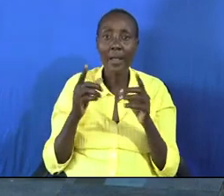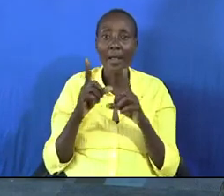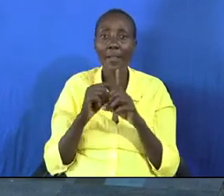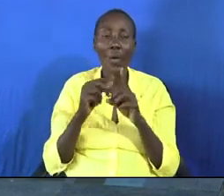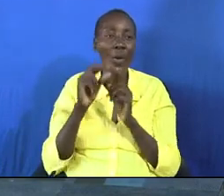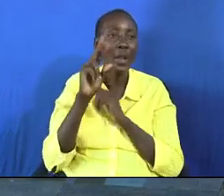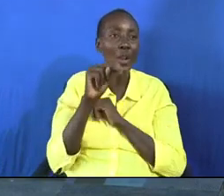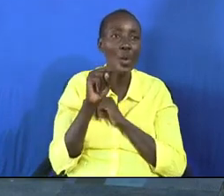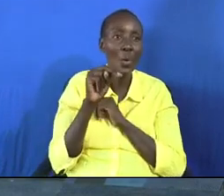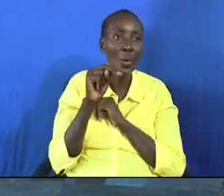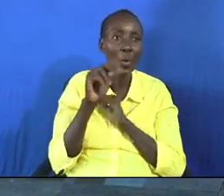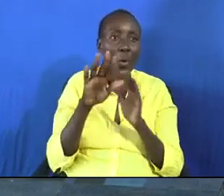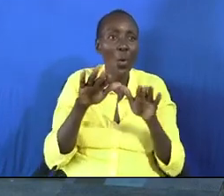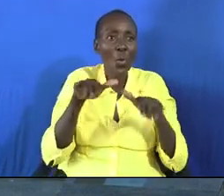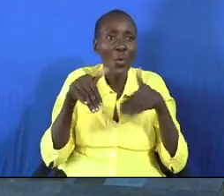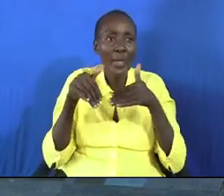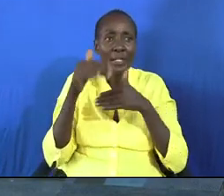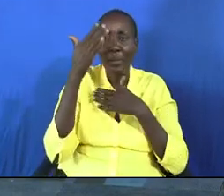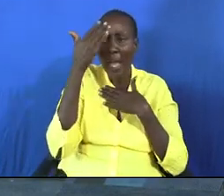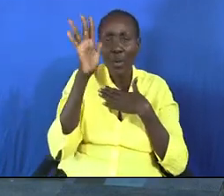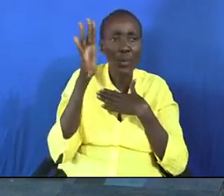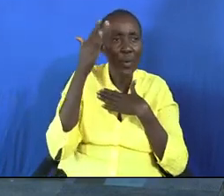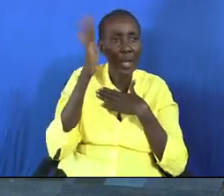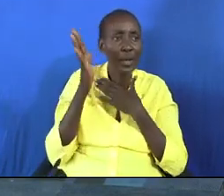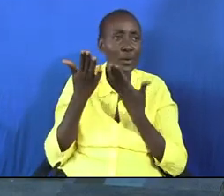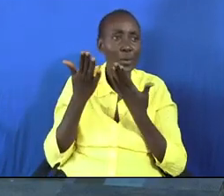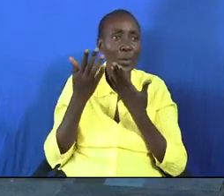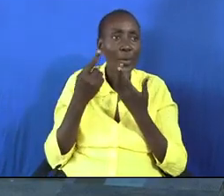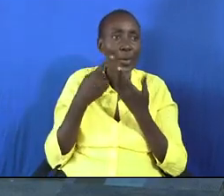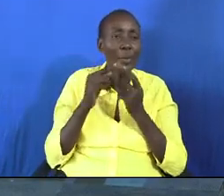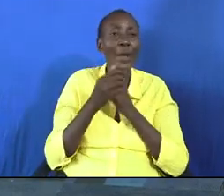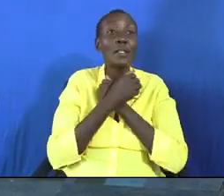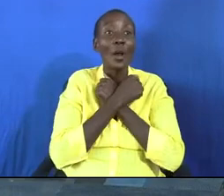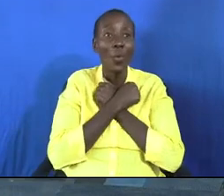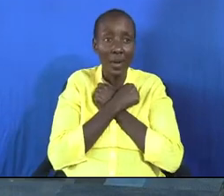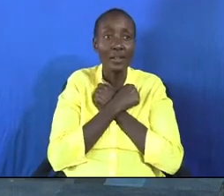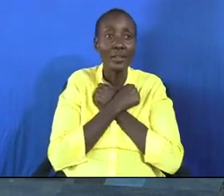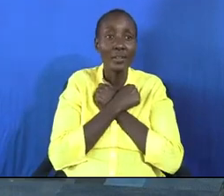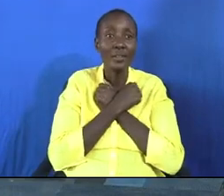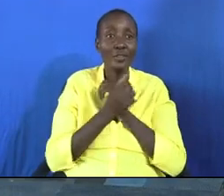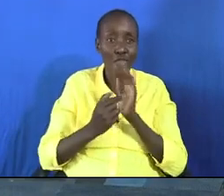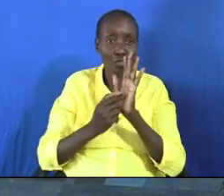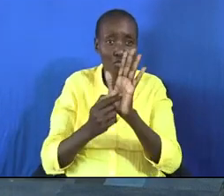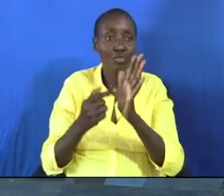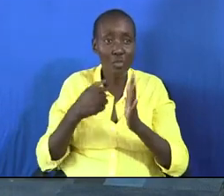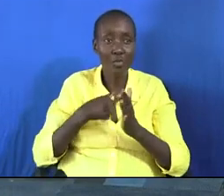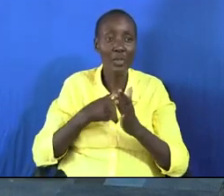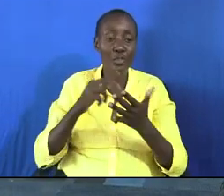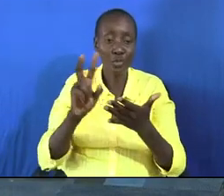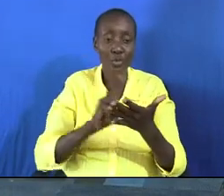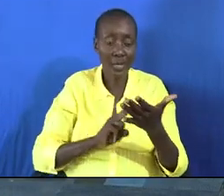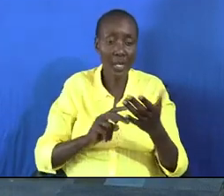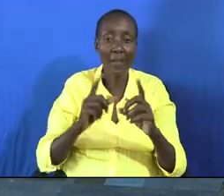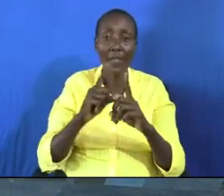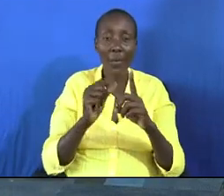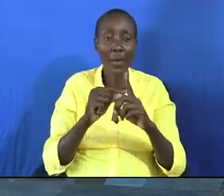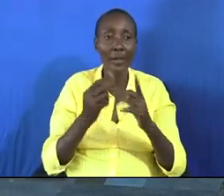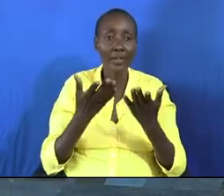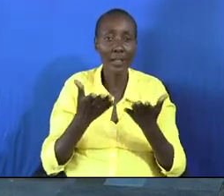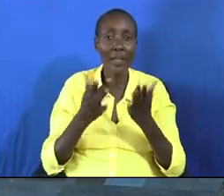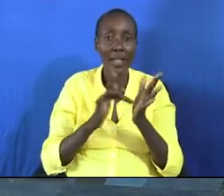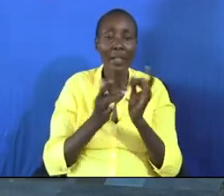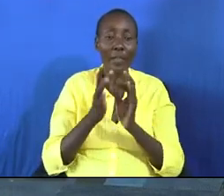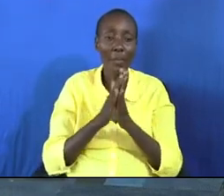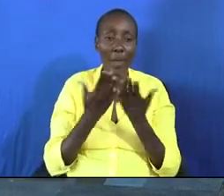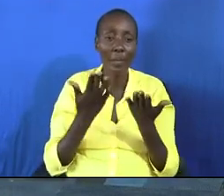no or wait, I do not know. But I would love to be shown where those words come in.